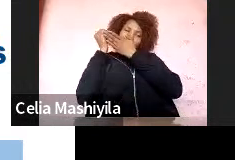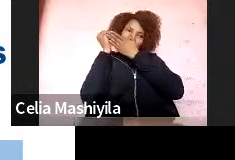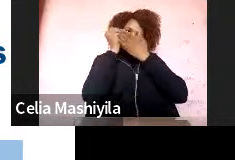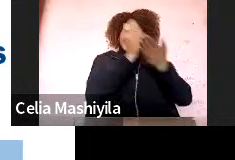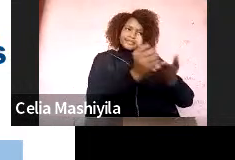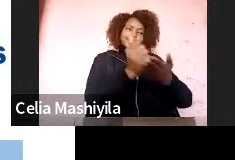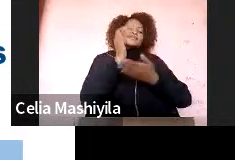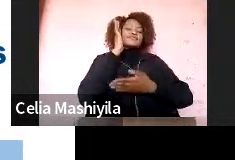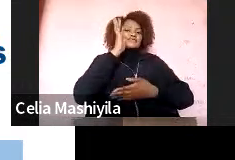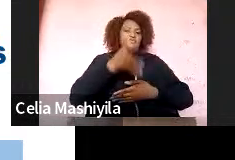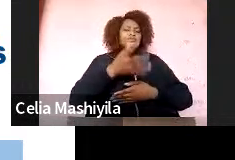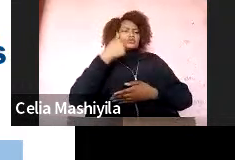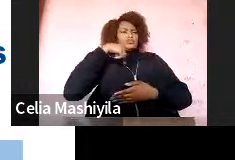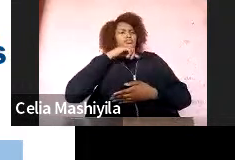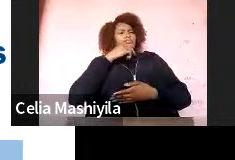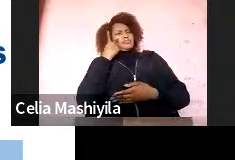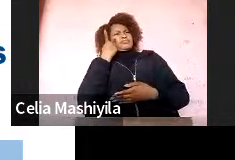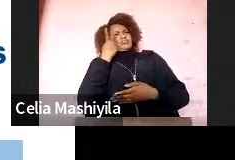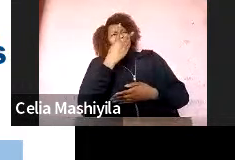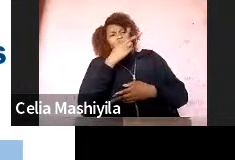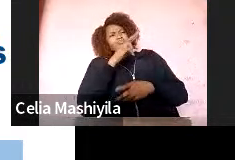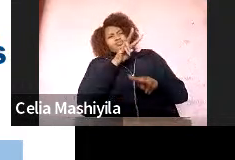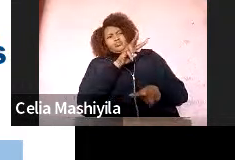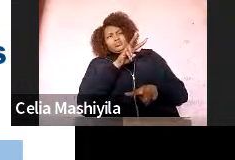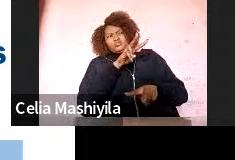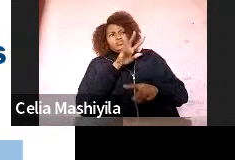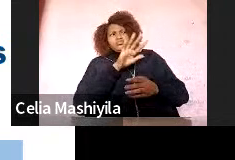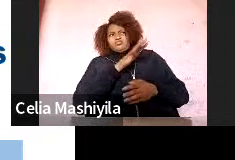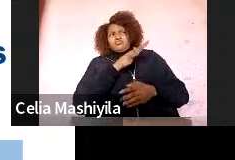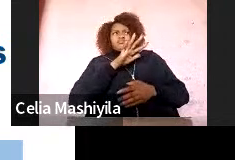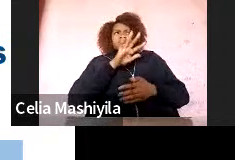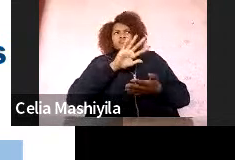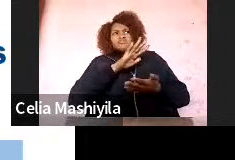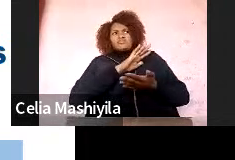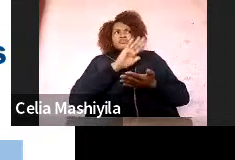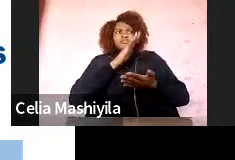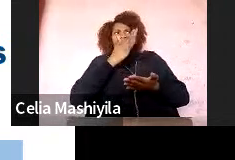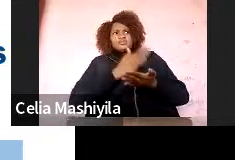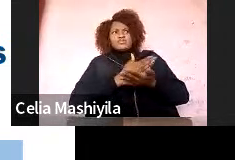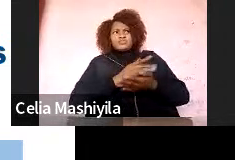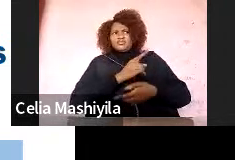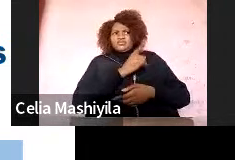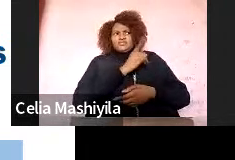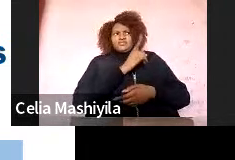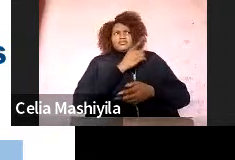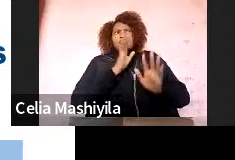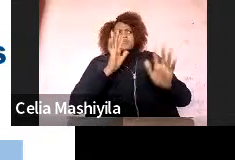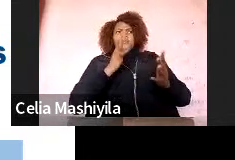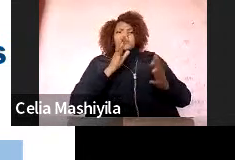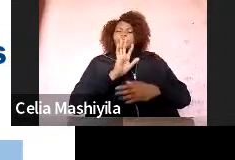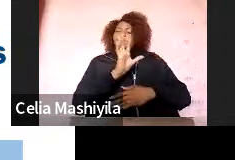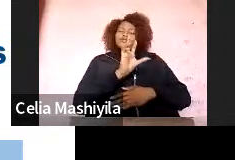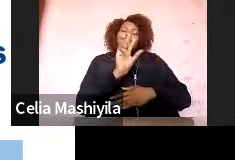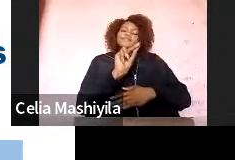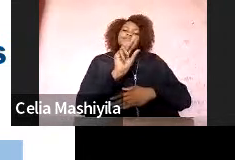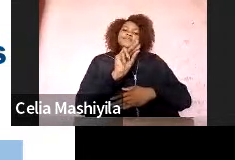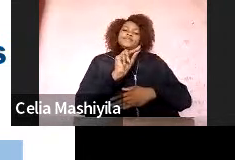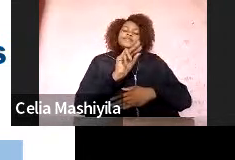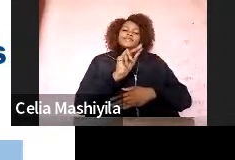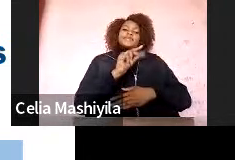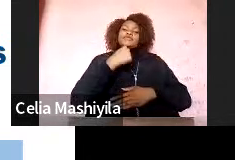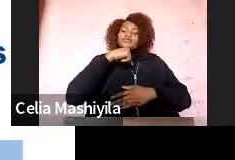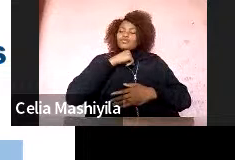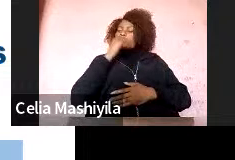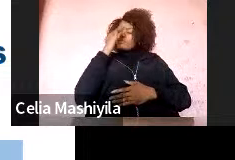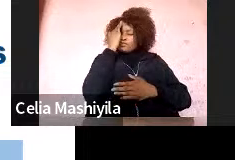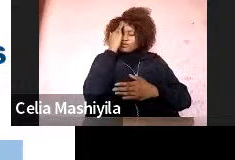with suspicious eyes, because we consider you in our theory of compliance that you are honest.